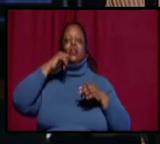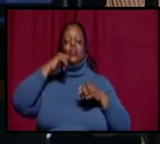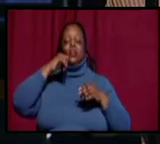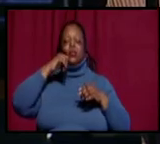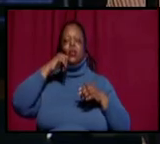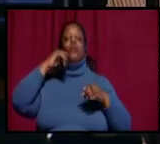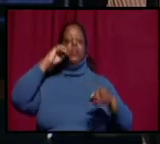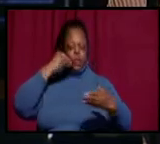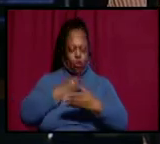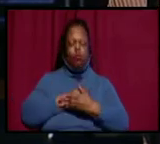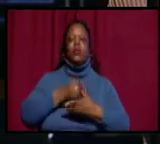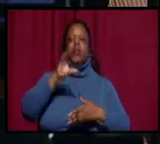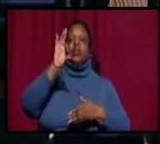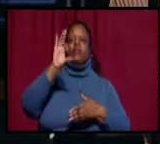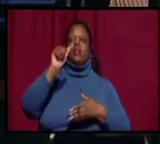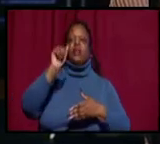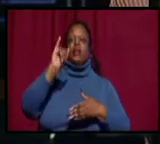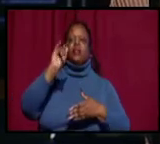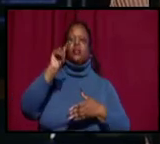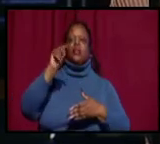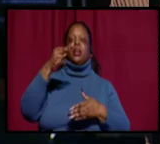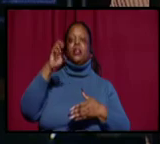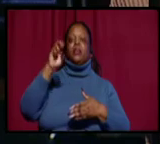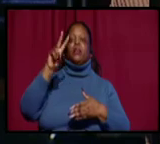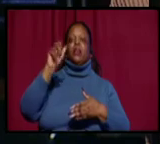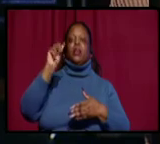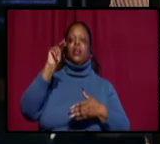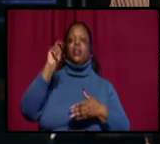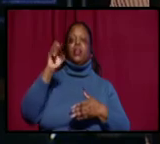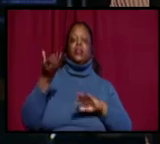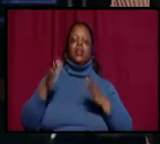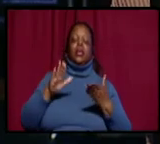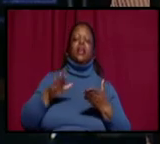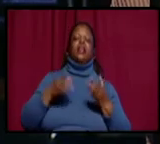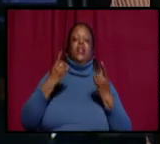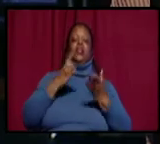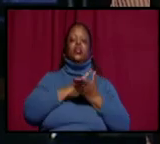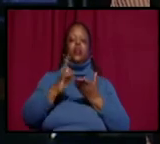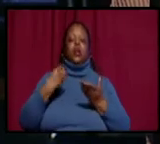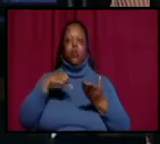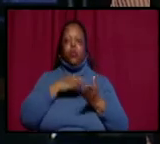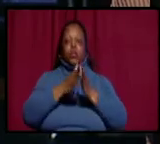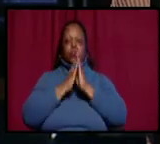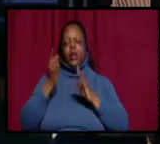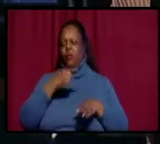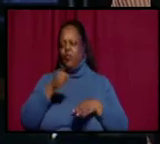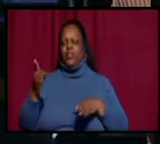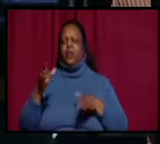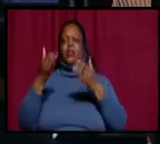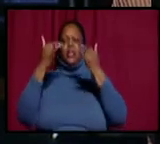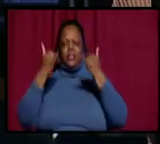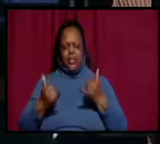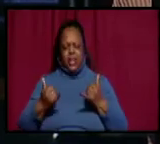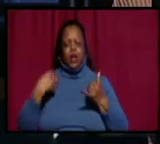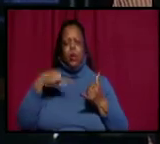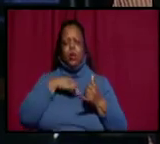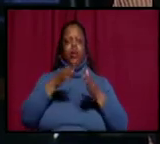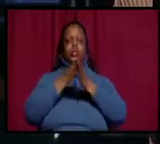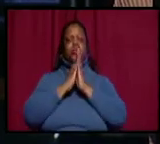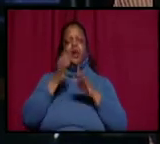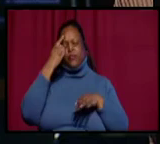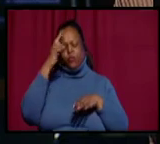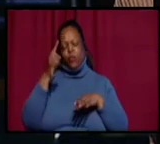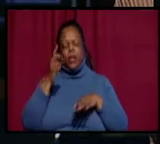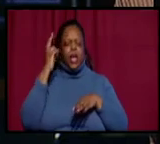many people that have lost loved ones and that are hurting right now. And we want to stand in the gap for them tonight. Also, we want to pray.